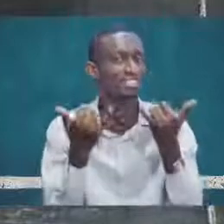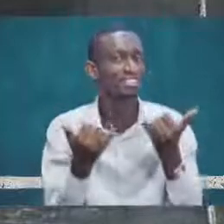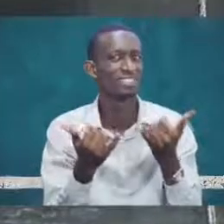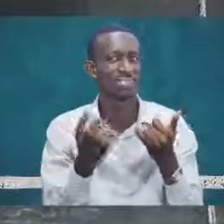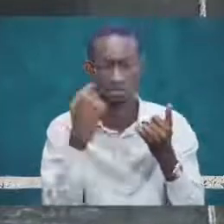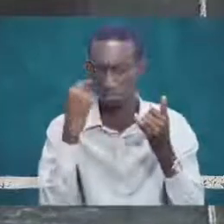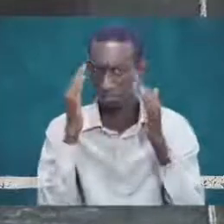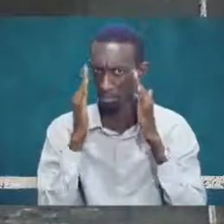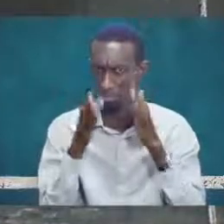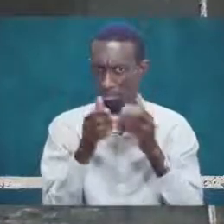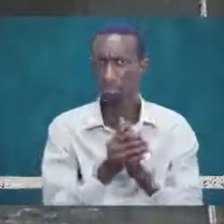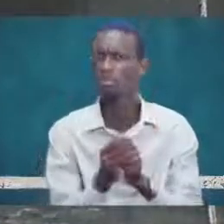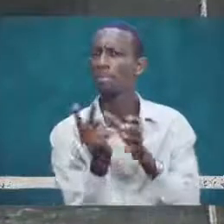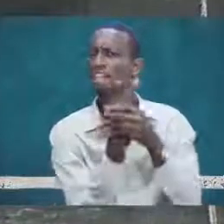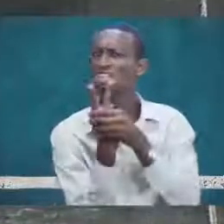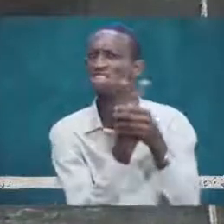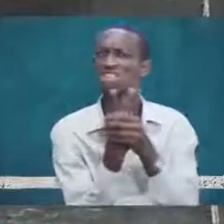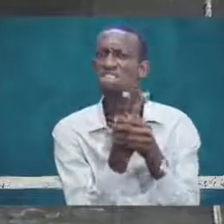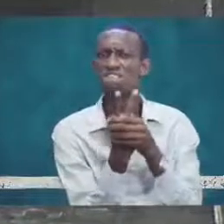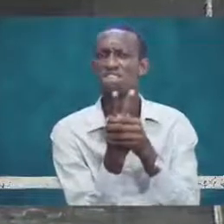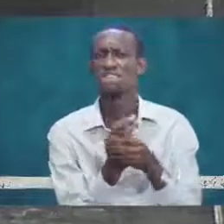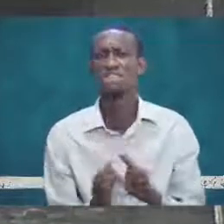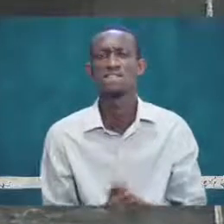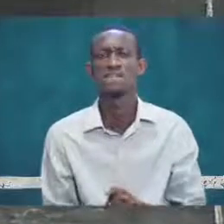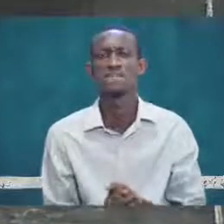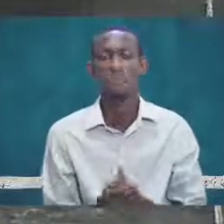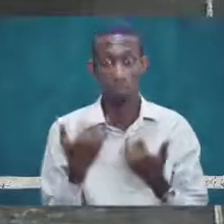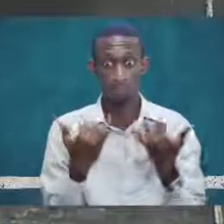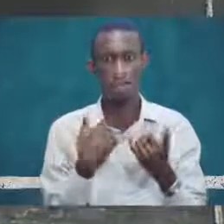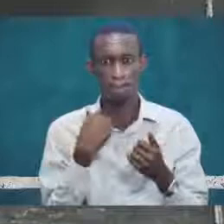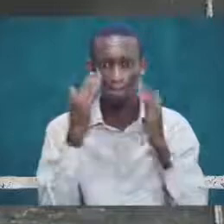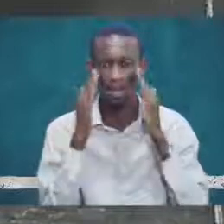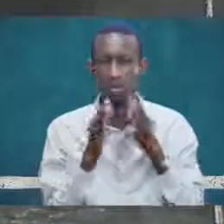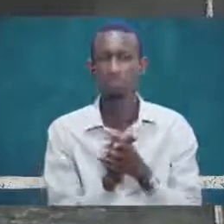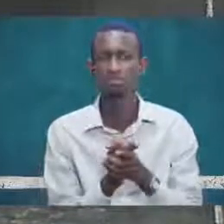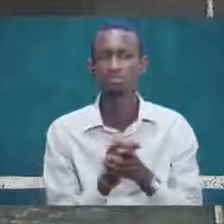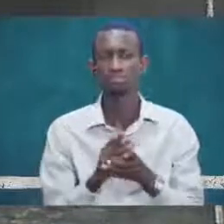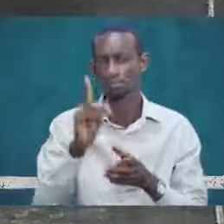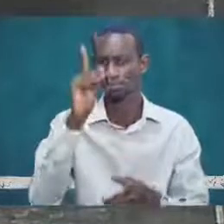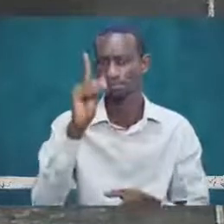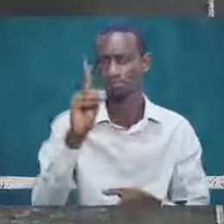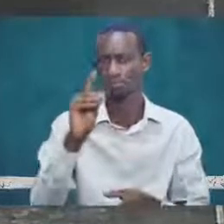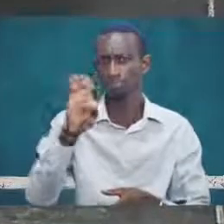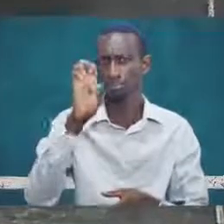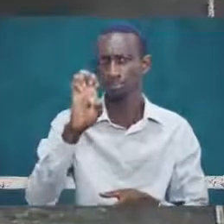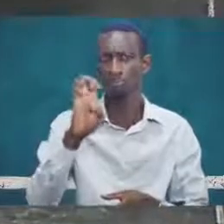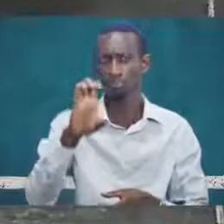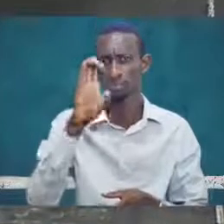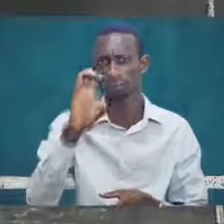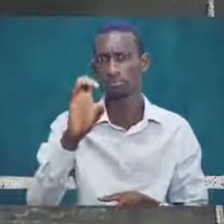to look at we are going to look at decomposition reaction.